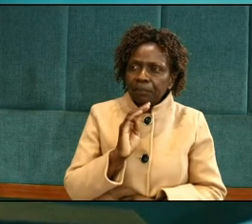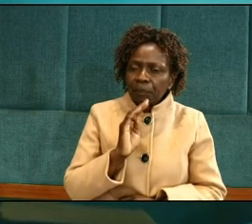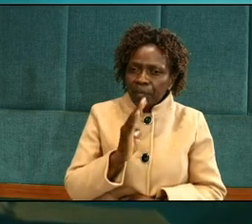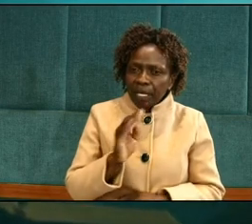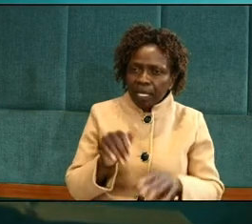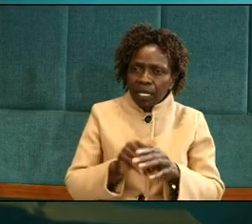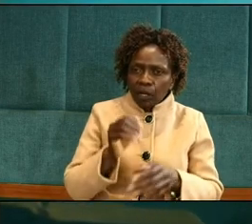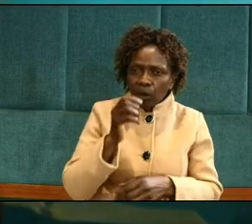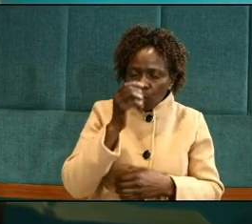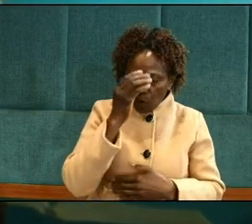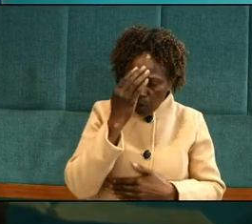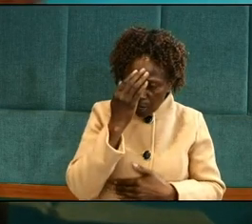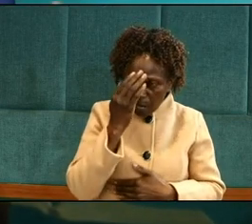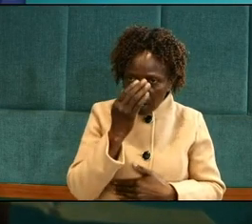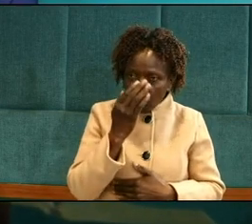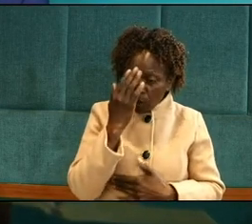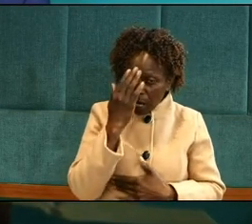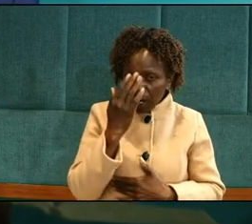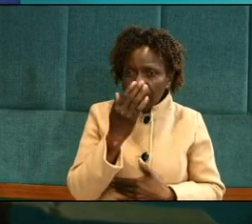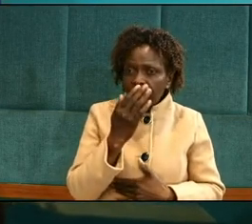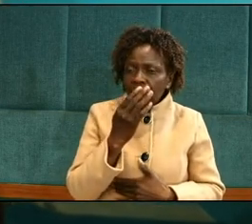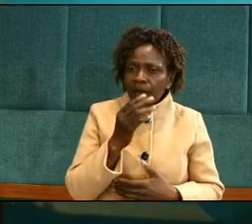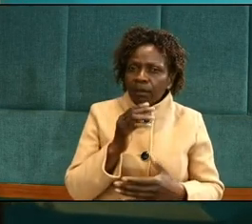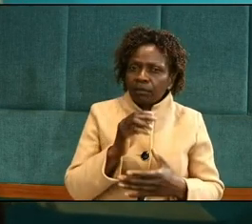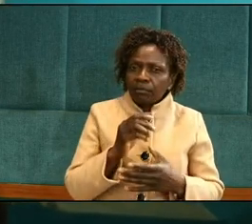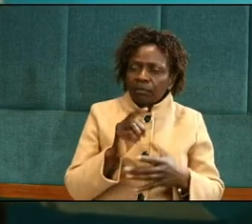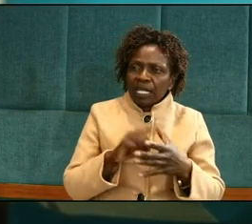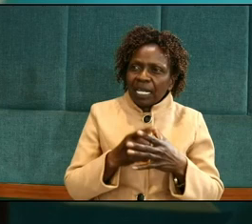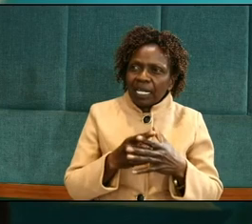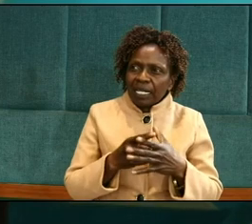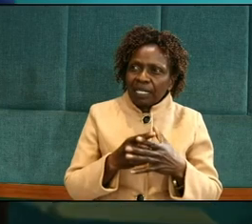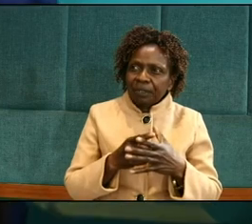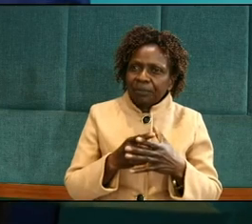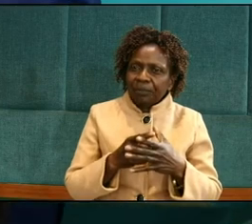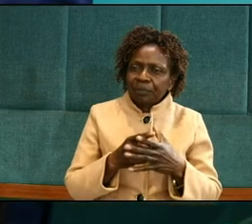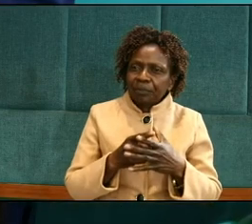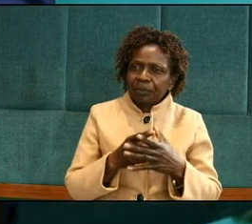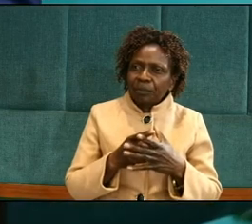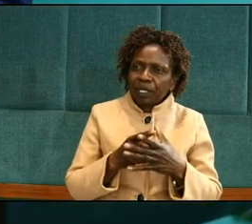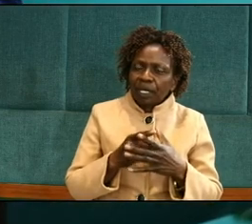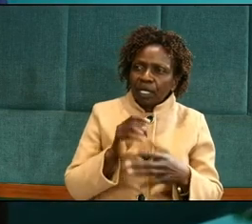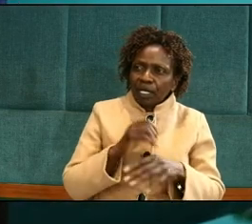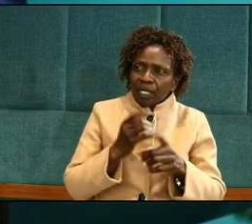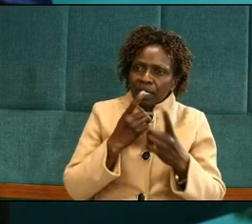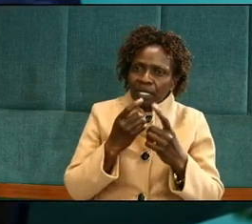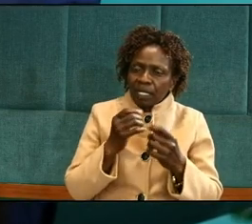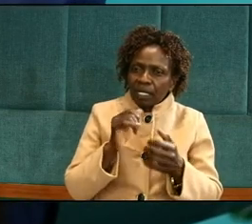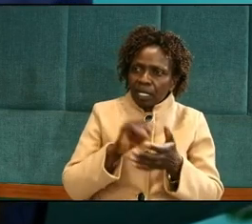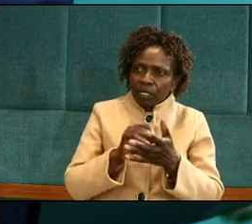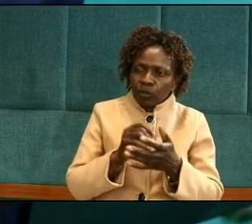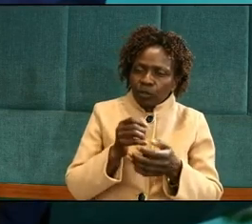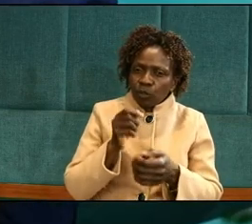honor or by honorable. But then the context suggests that you can